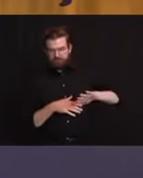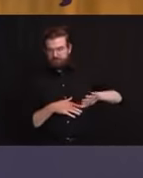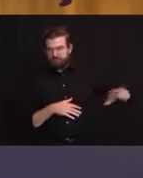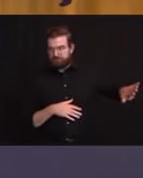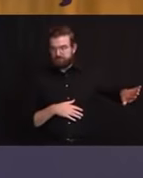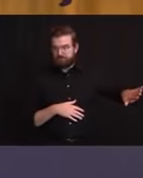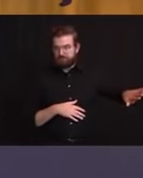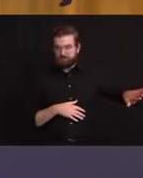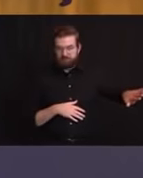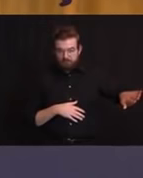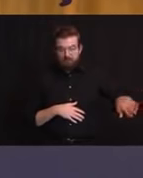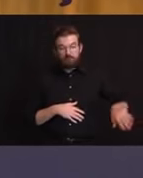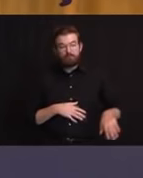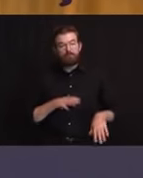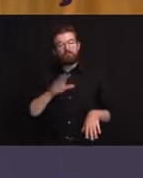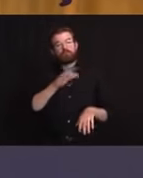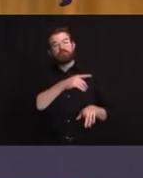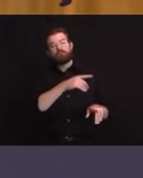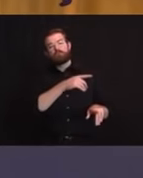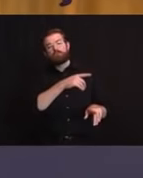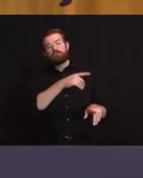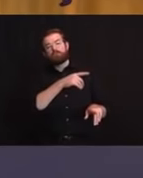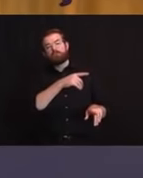here, one of the